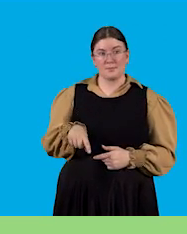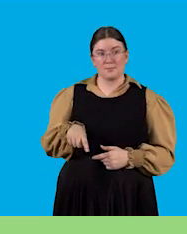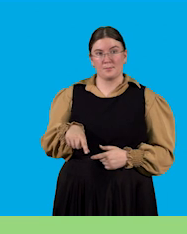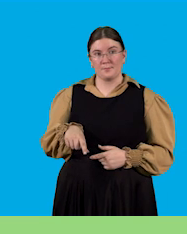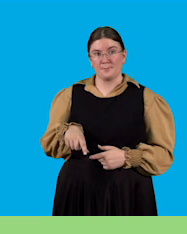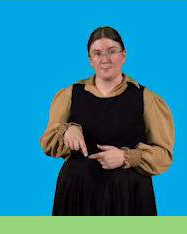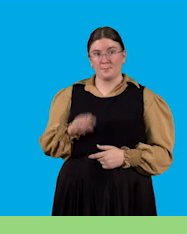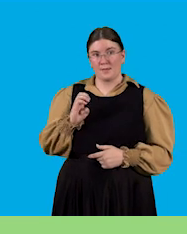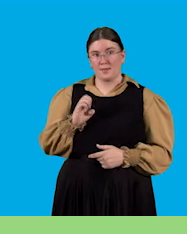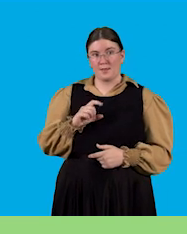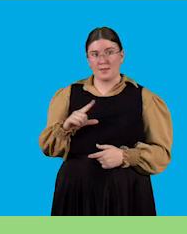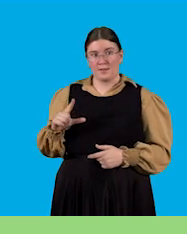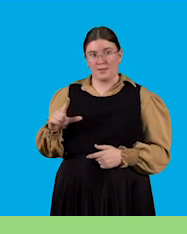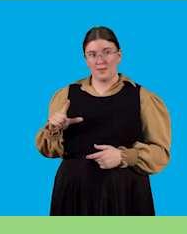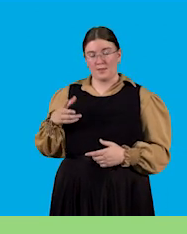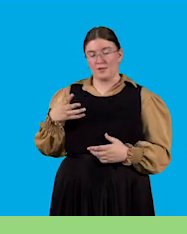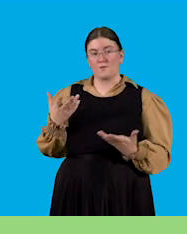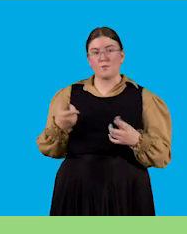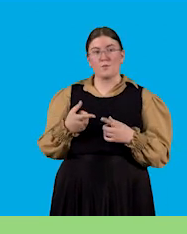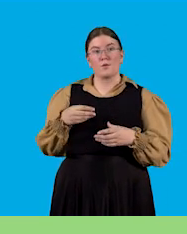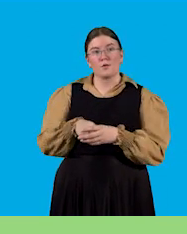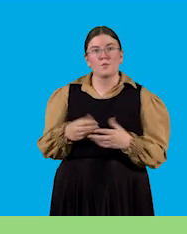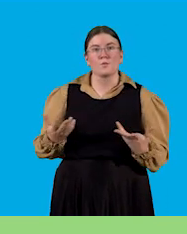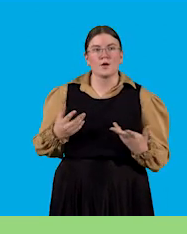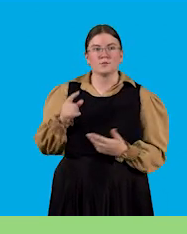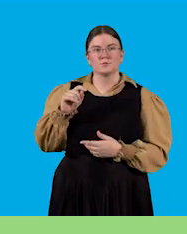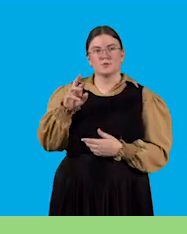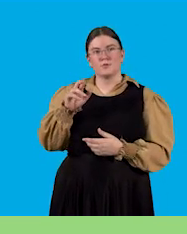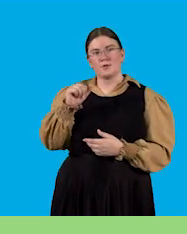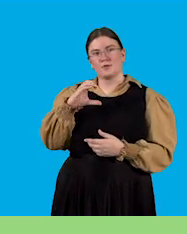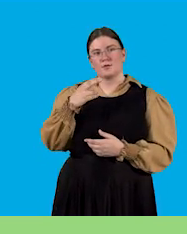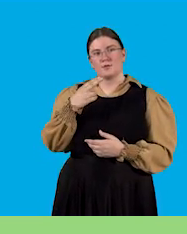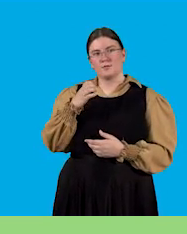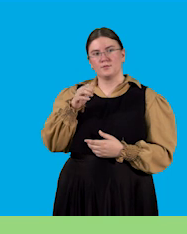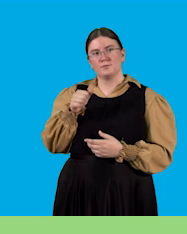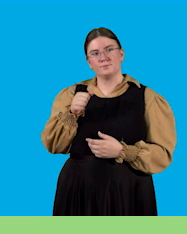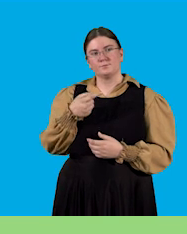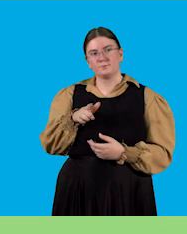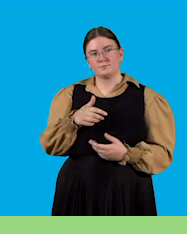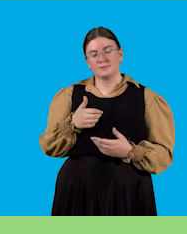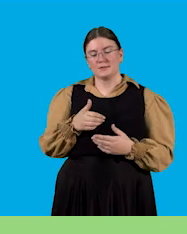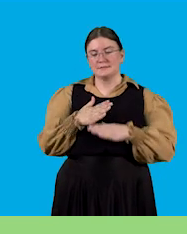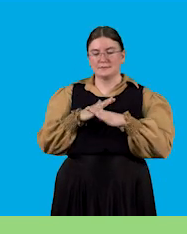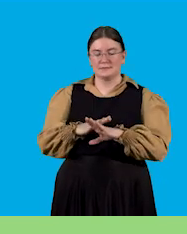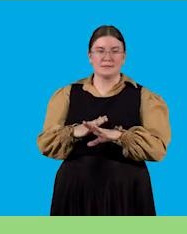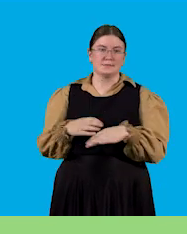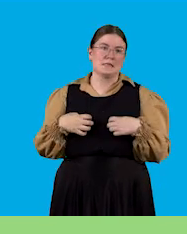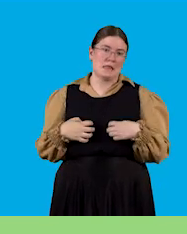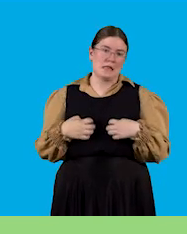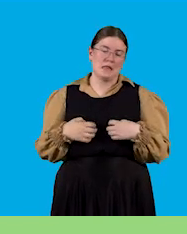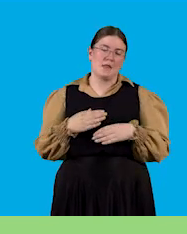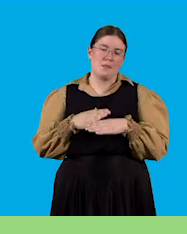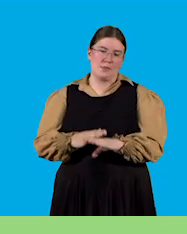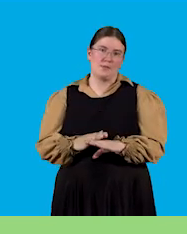are cells that are lined in the trachea, or the trachea is lined with goblet cells to help keep the dust out of